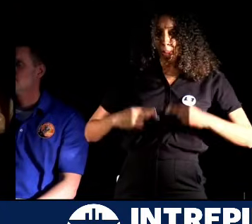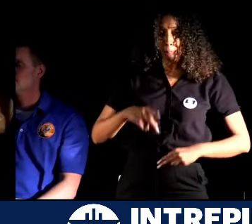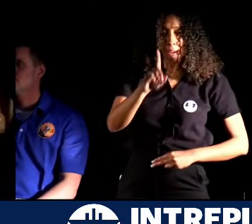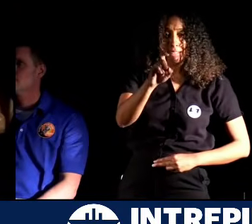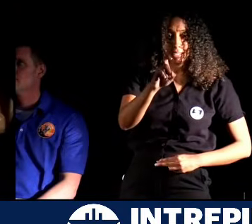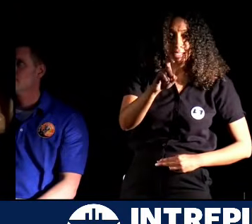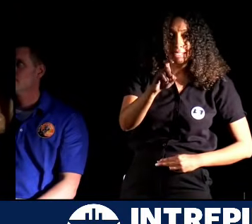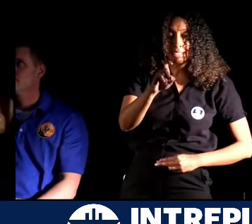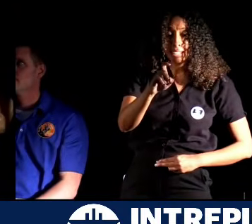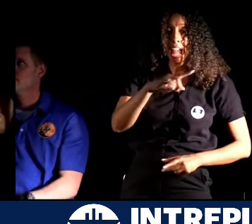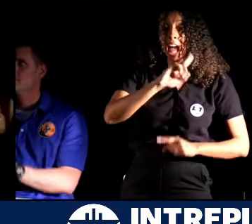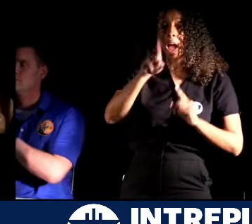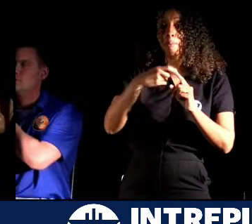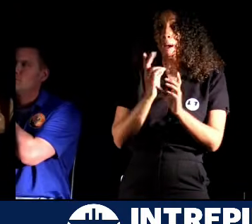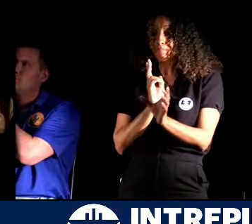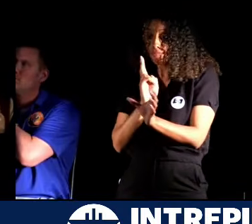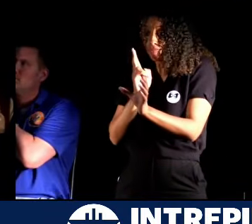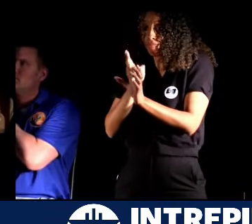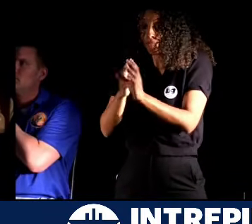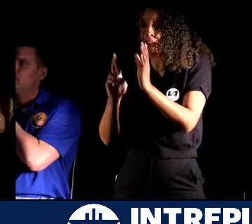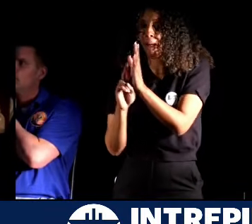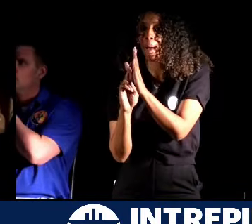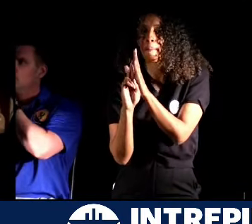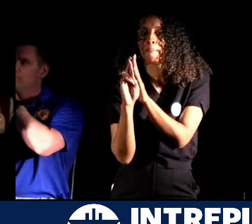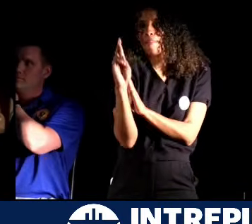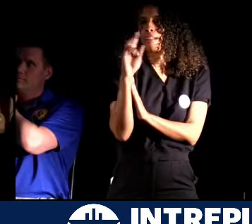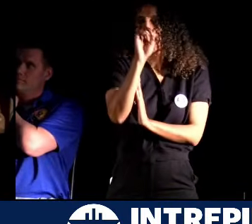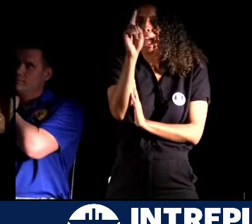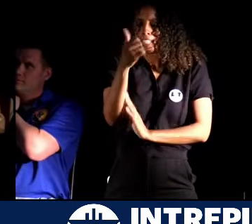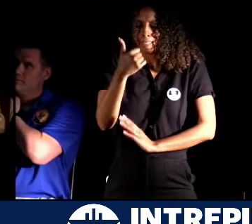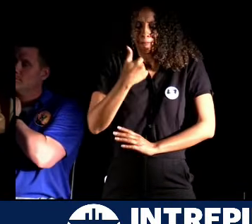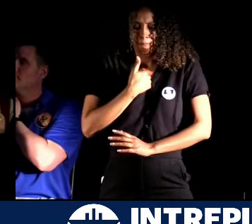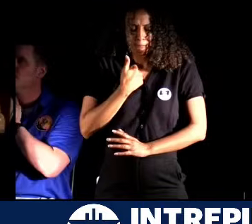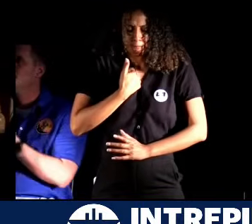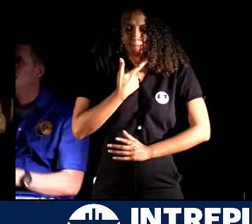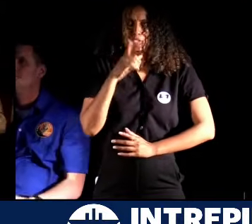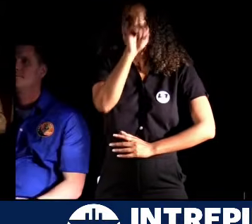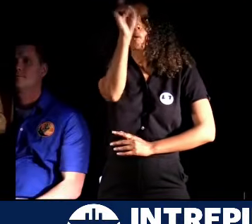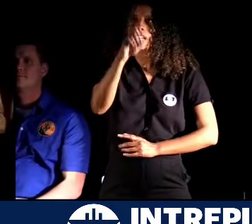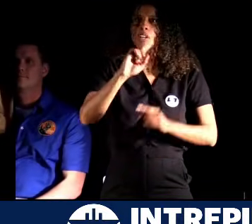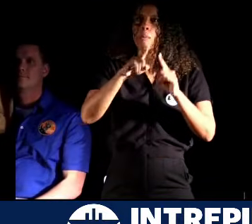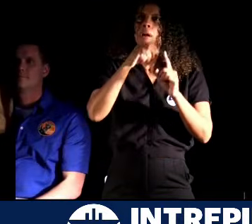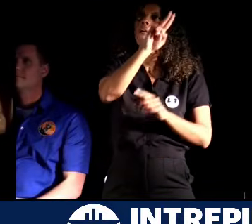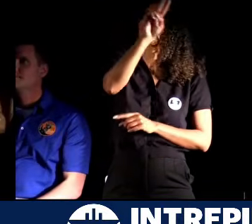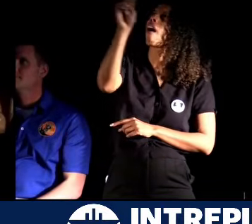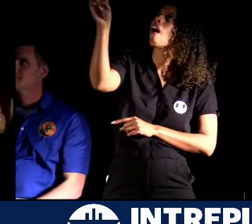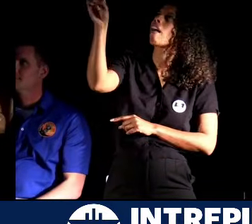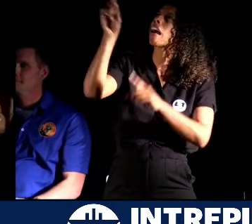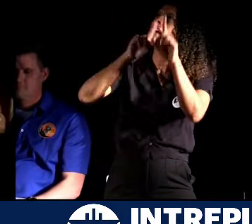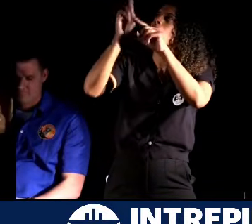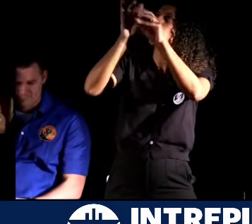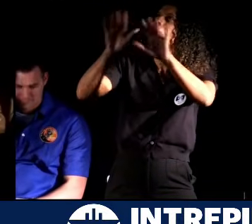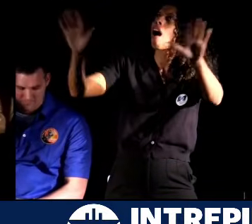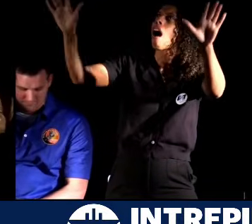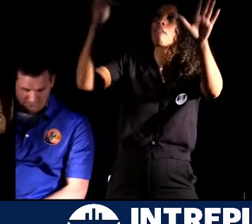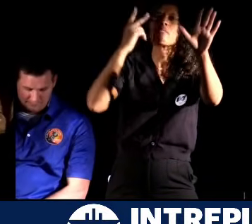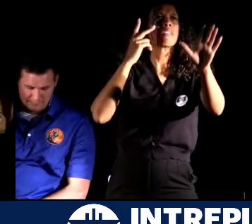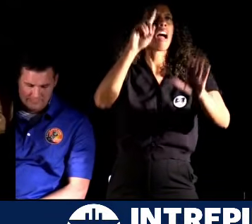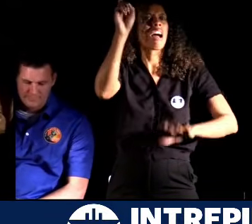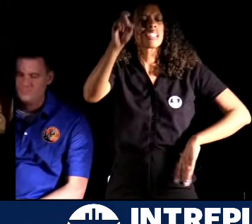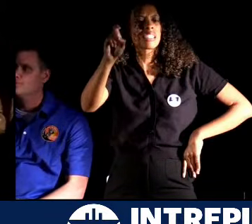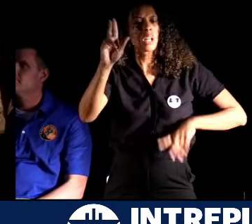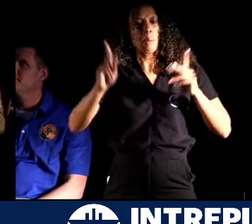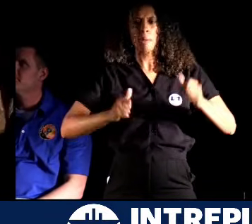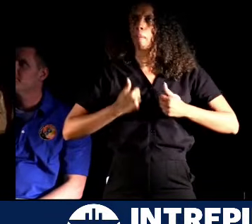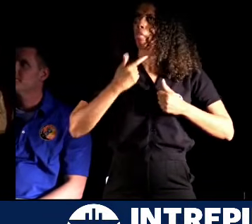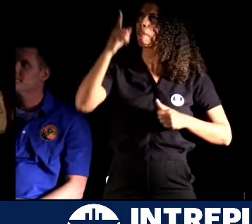we ask ourselves these questions. Whenever you look out there in space, are there people living there? And that's